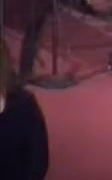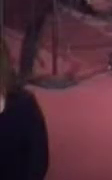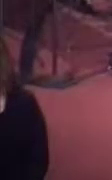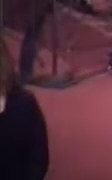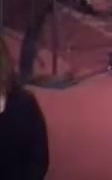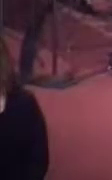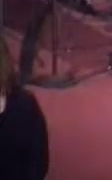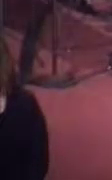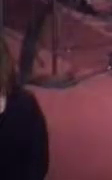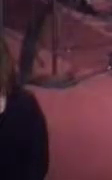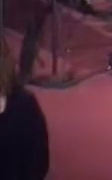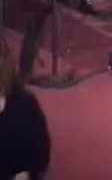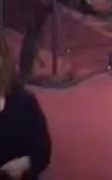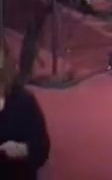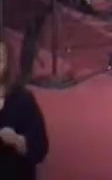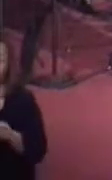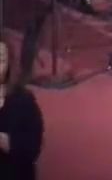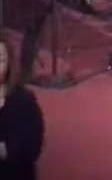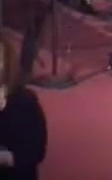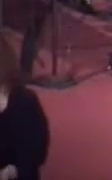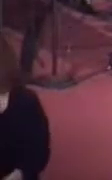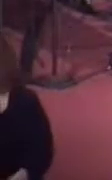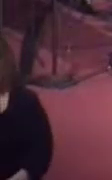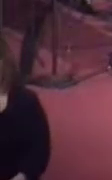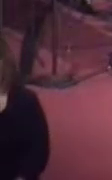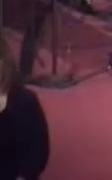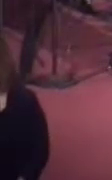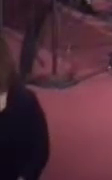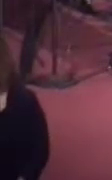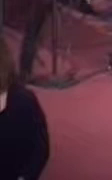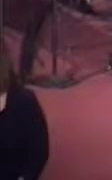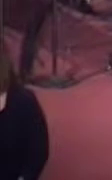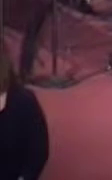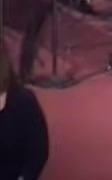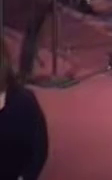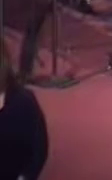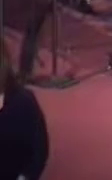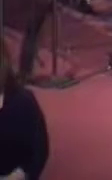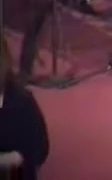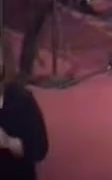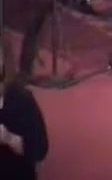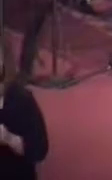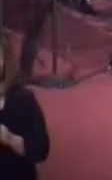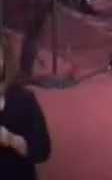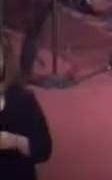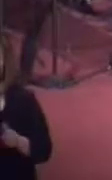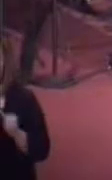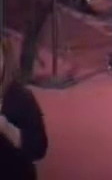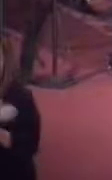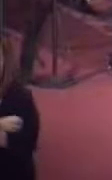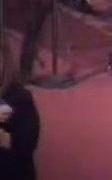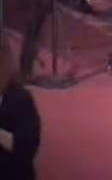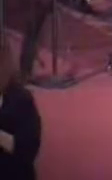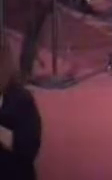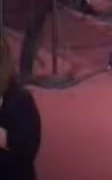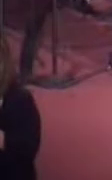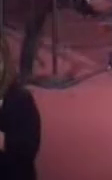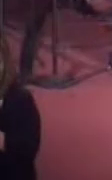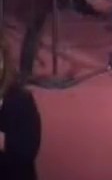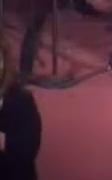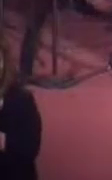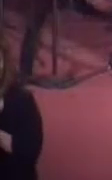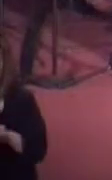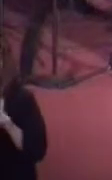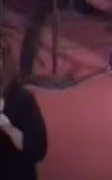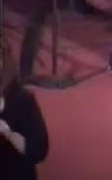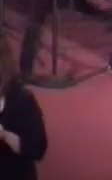alive. A complete misunderstanding of the providence of prayer, of the power of prayer, and it is something that is